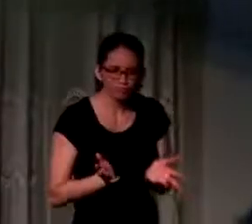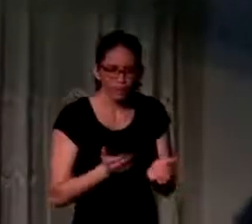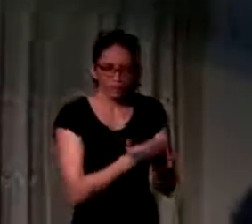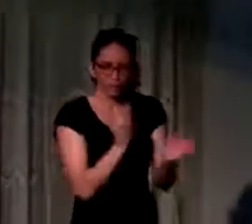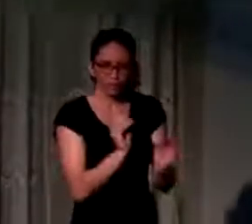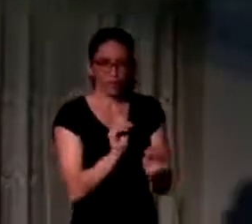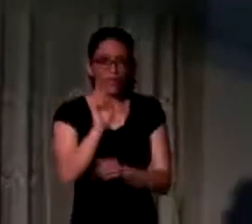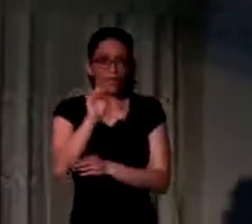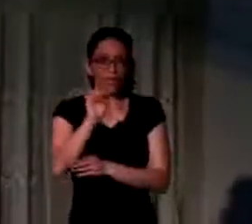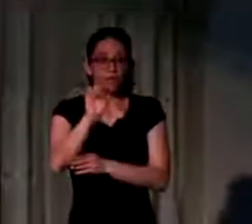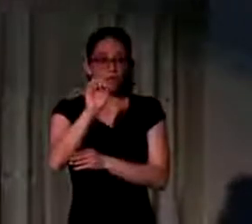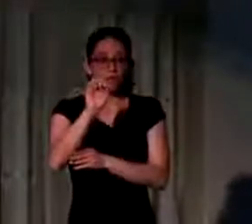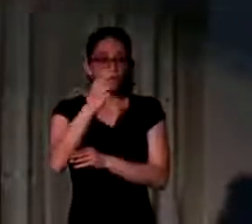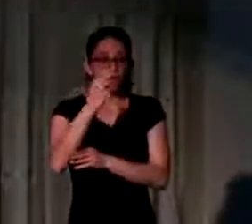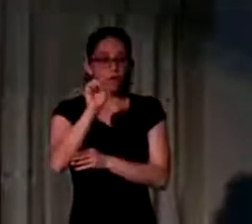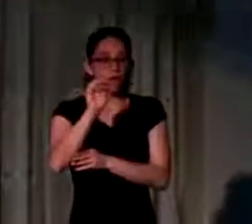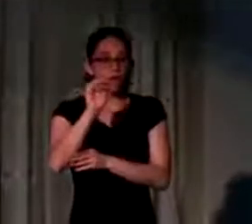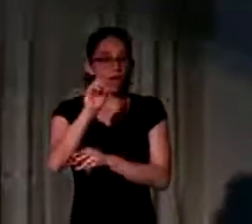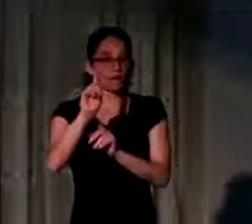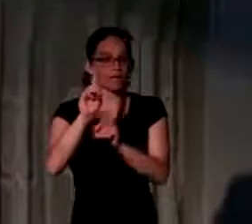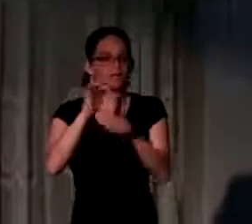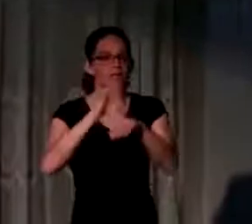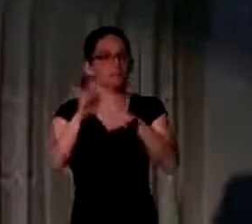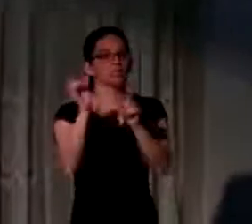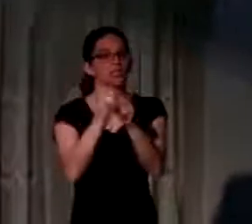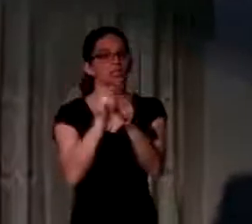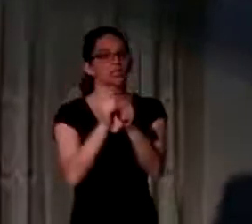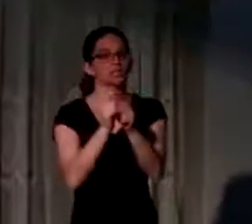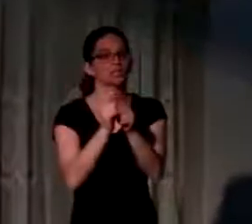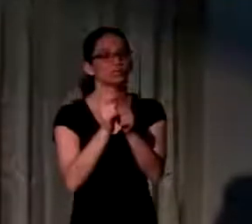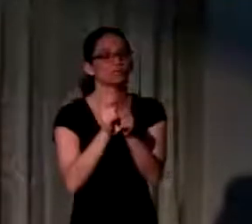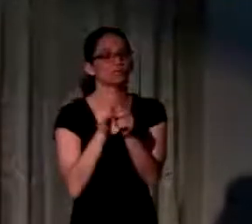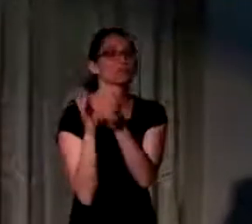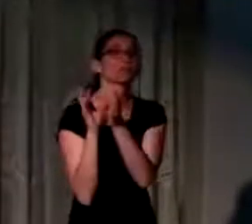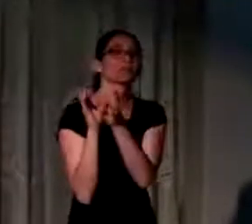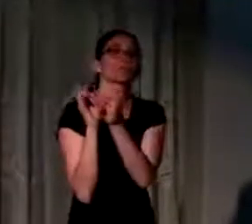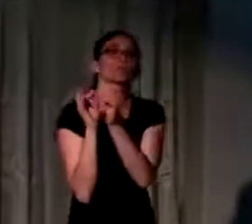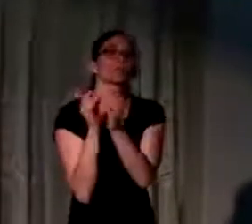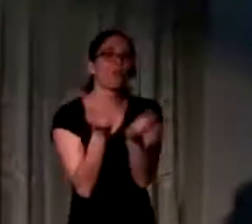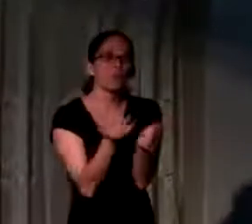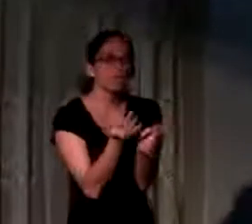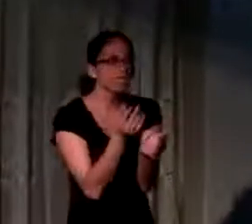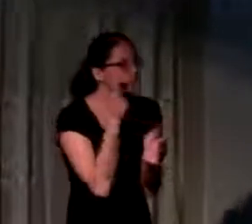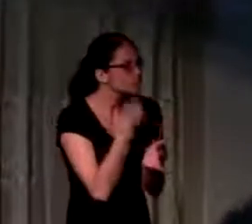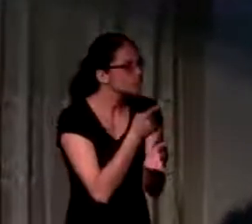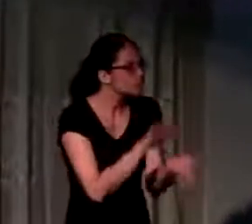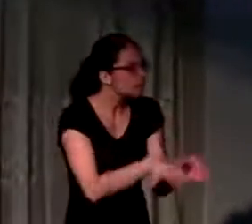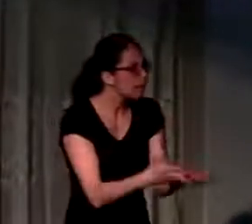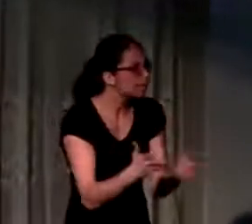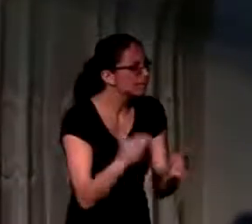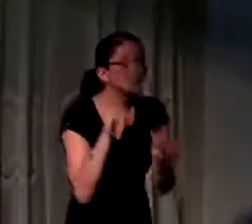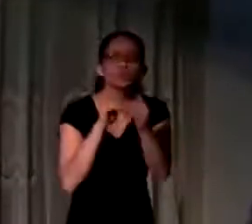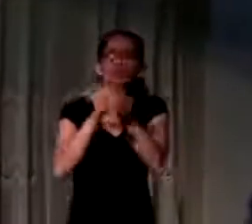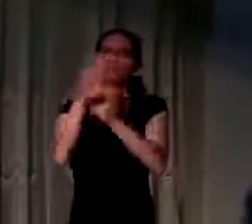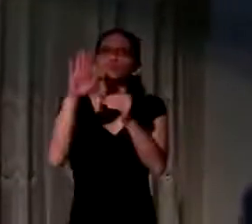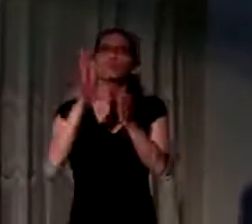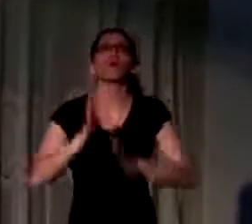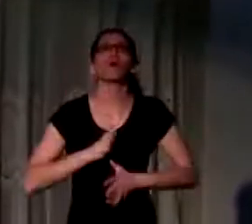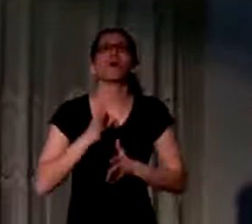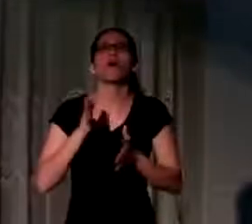Muhammad, only words. Wait. No, seriously, there's paradise awaiting you after you're dead.